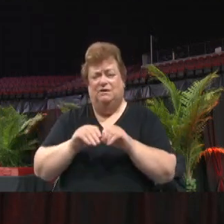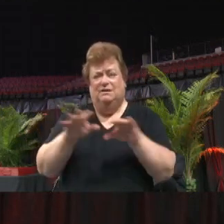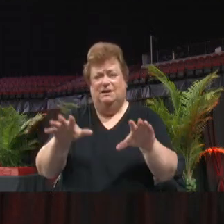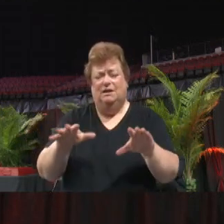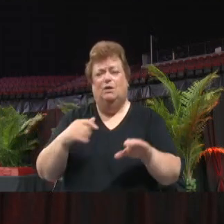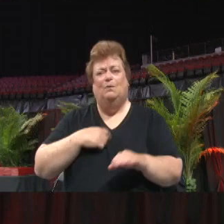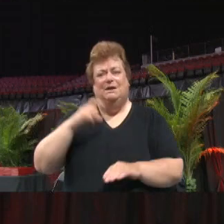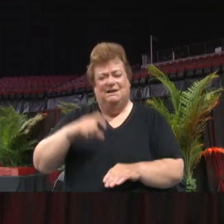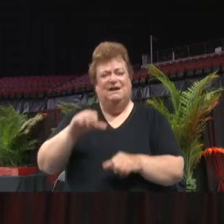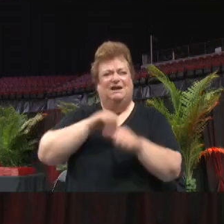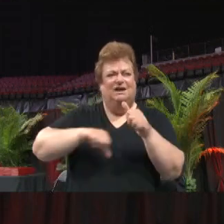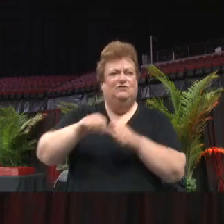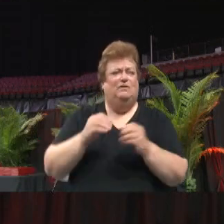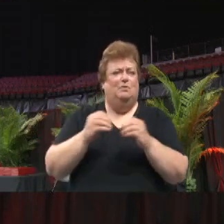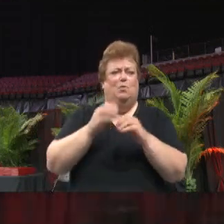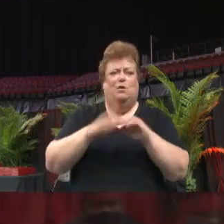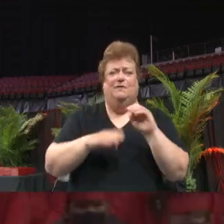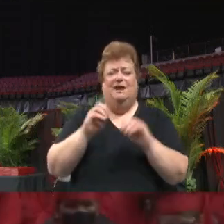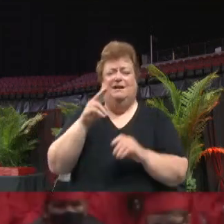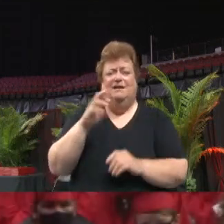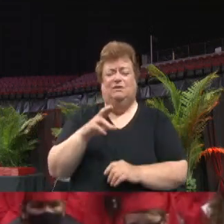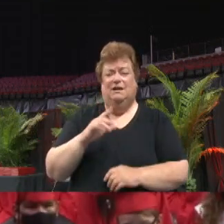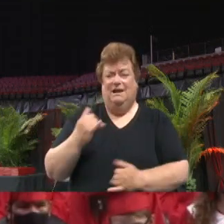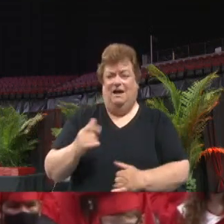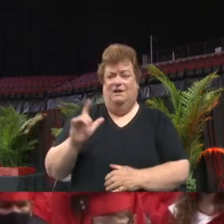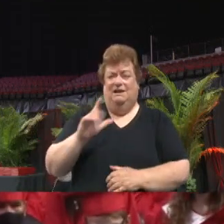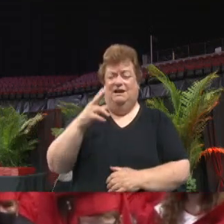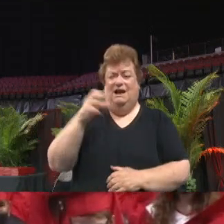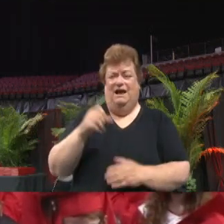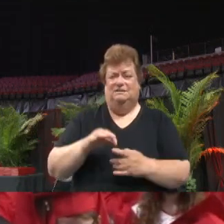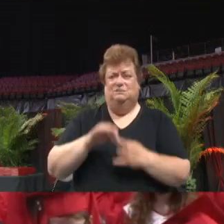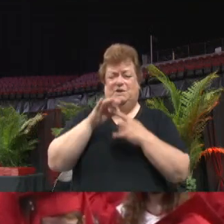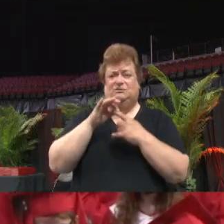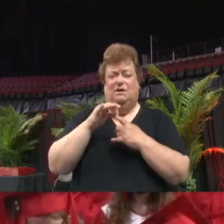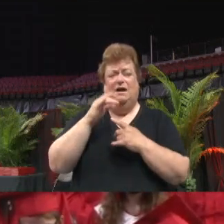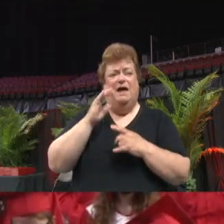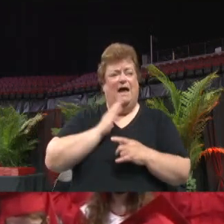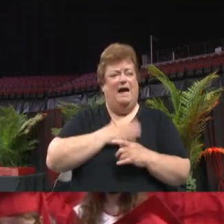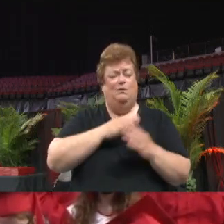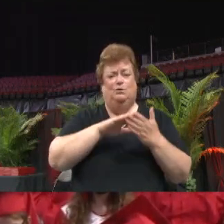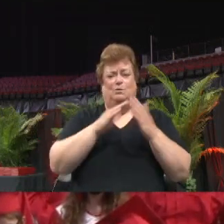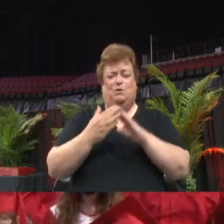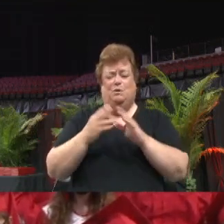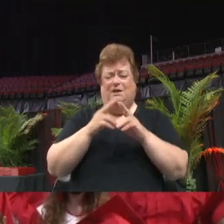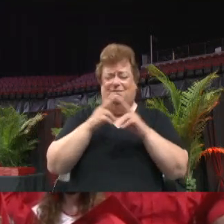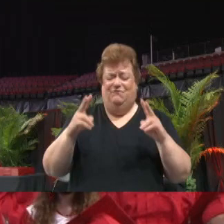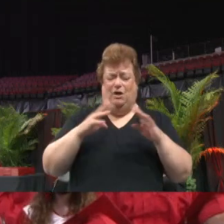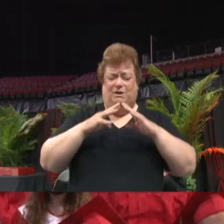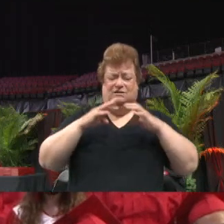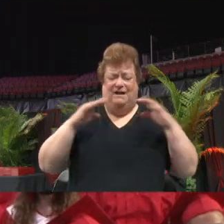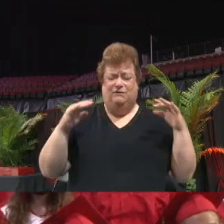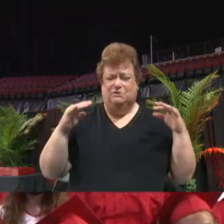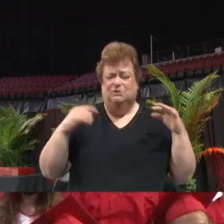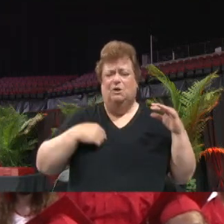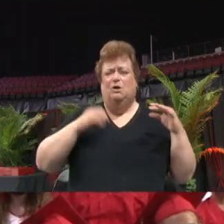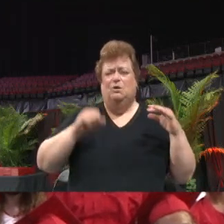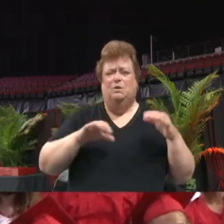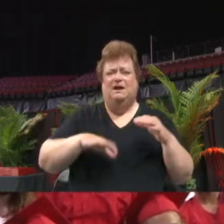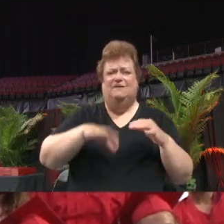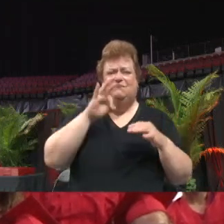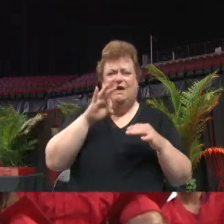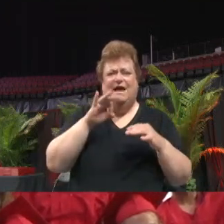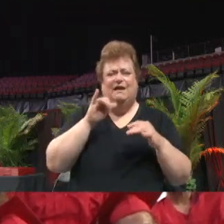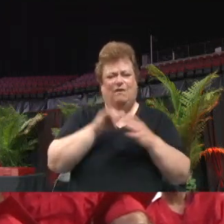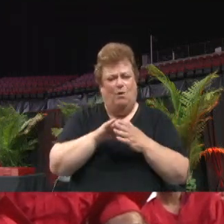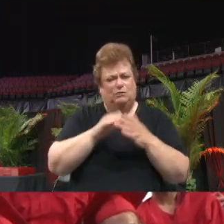ever. What makes Lincoln High special is that in a community that's so diverse, we are able to find the common threads that bring